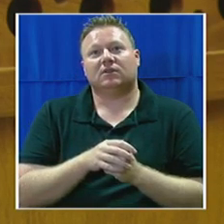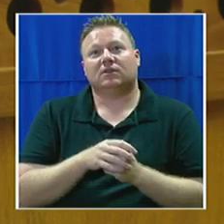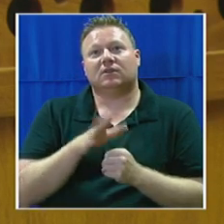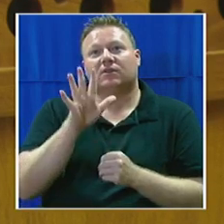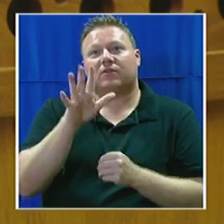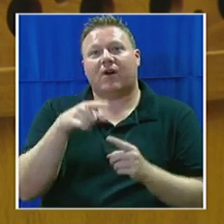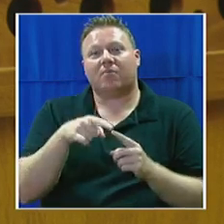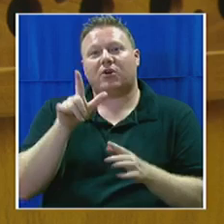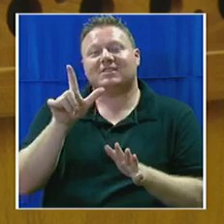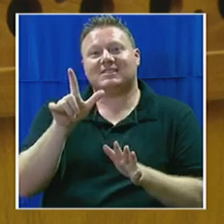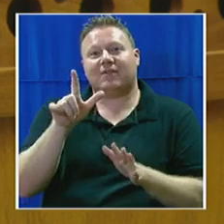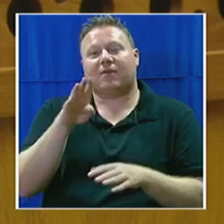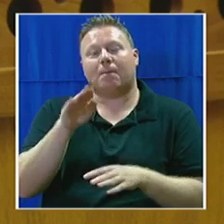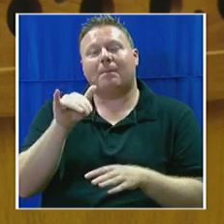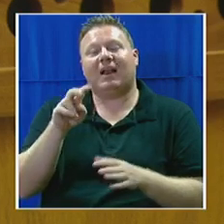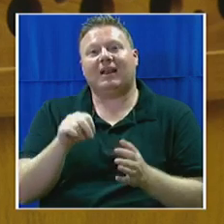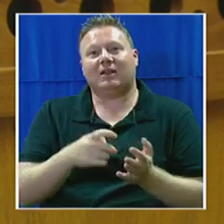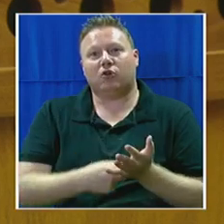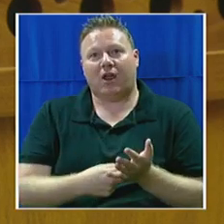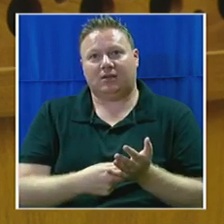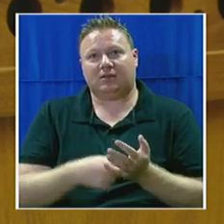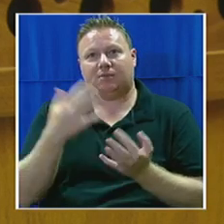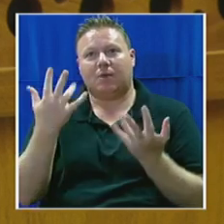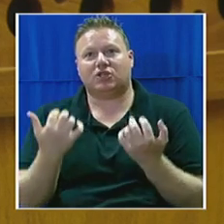5.7 billion rand as a budget.